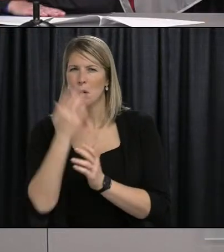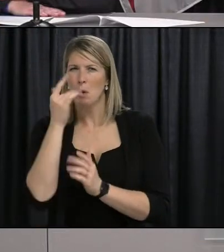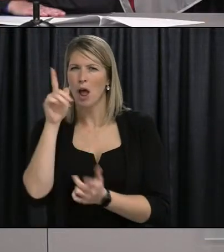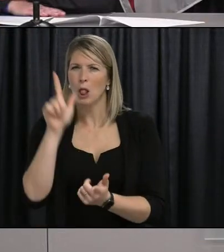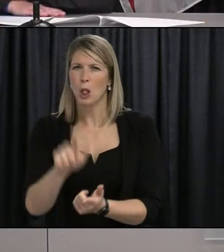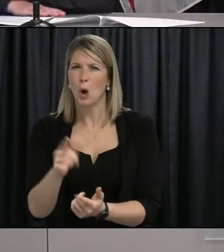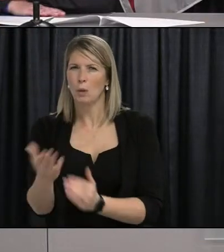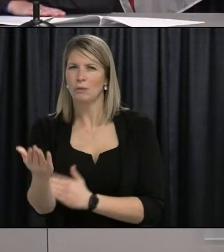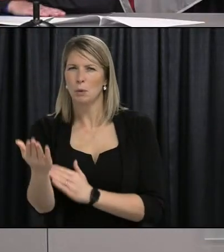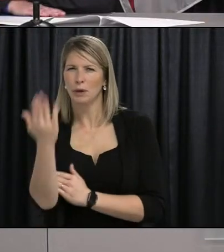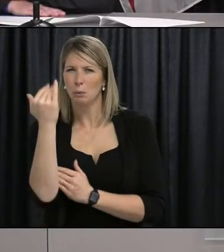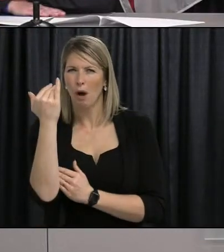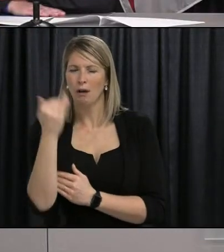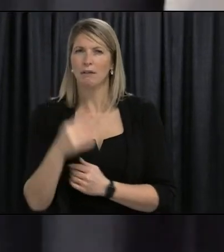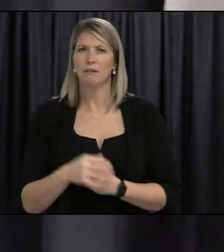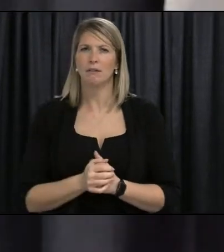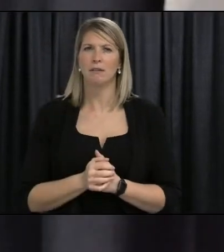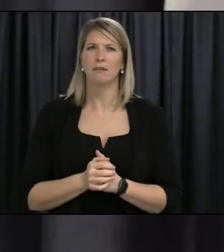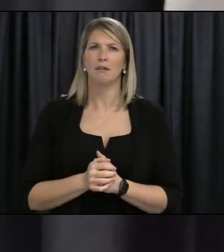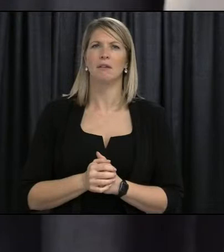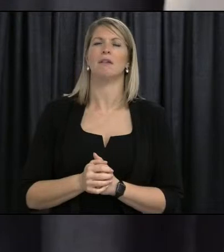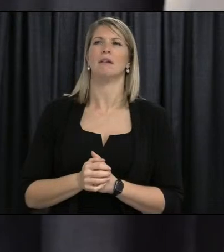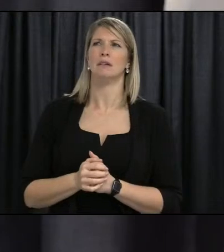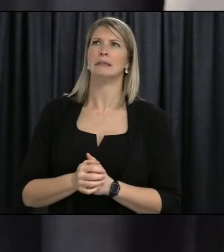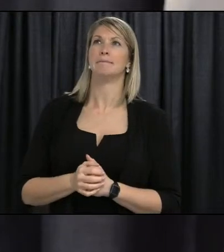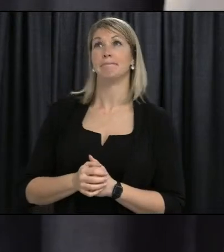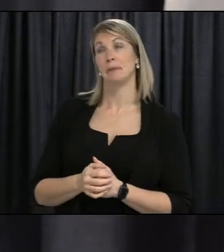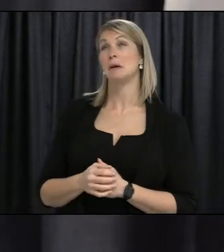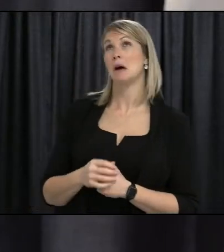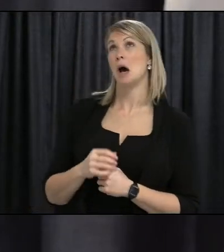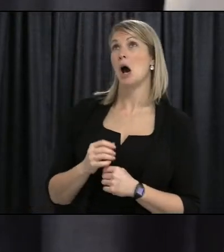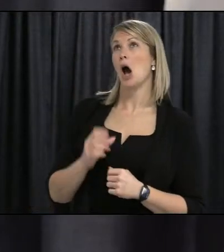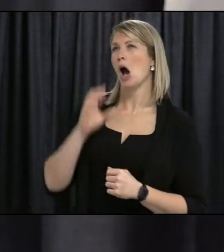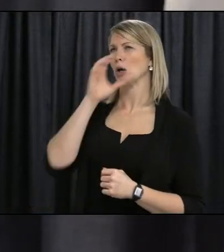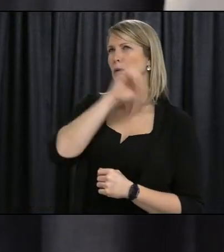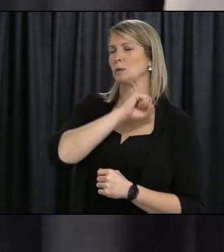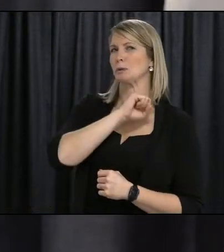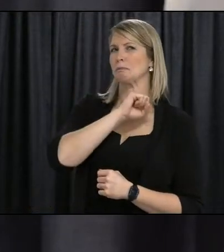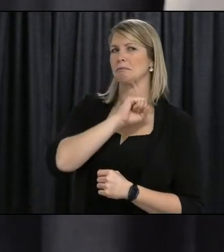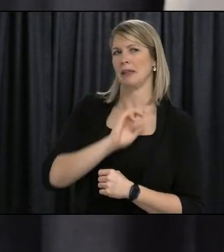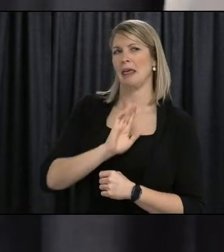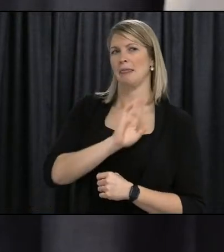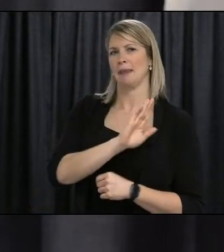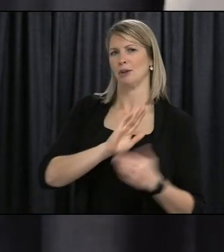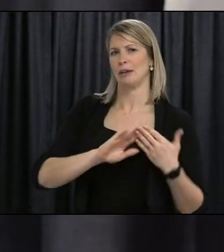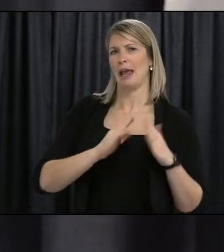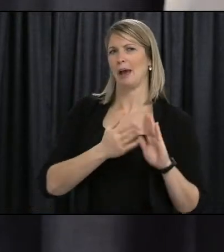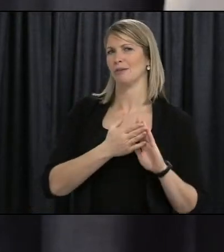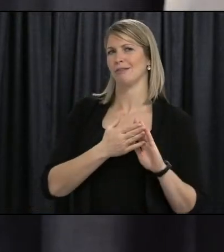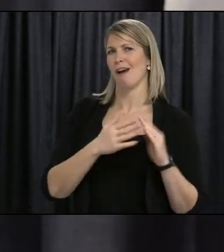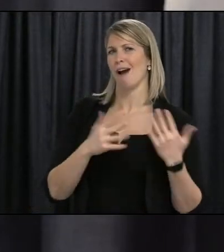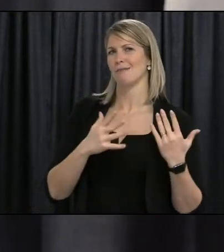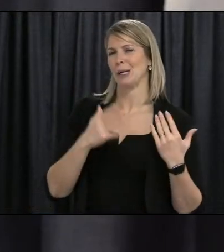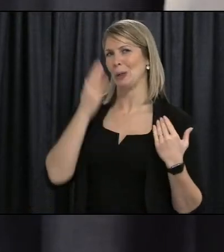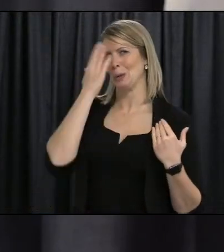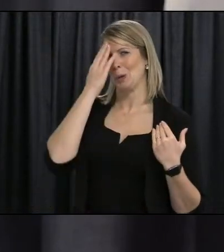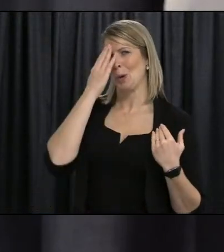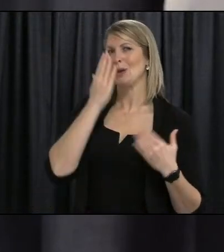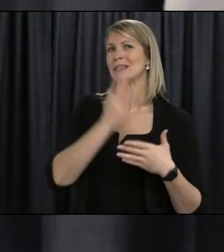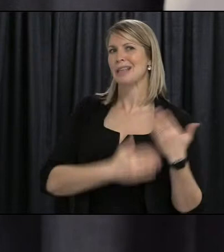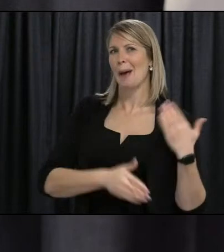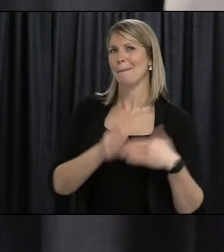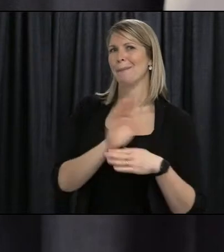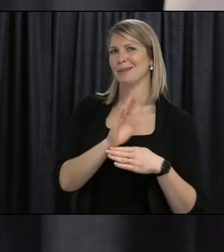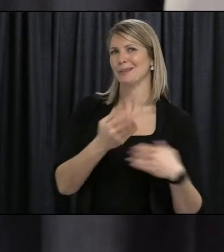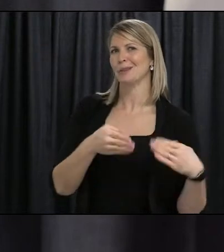and what was the reason for that, do you think? Well, I would imagine it was apprehension within the community, understandably so.